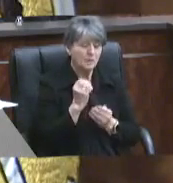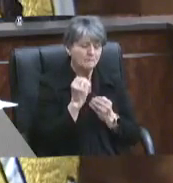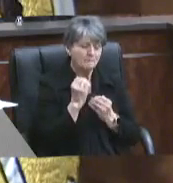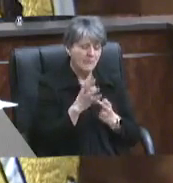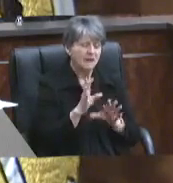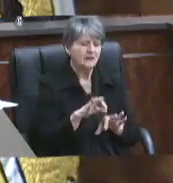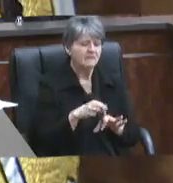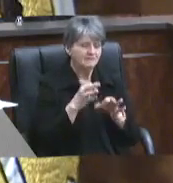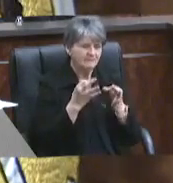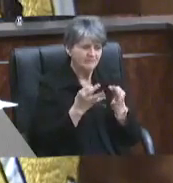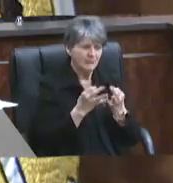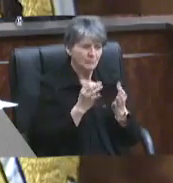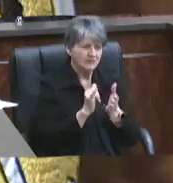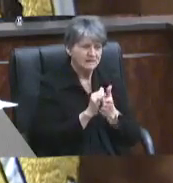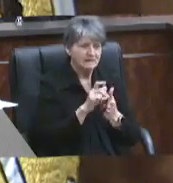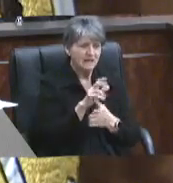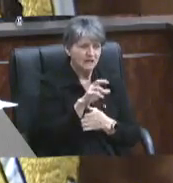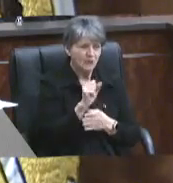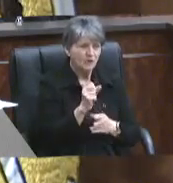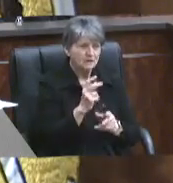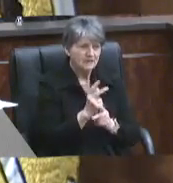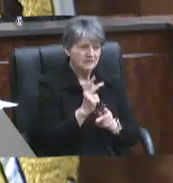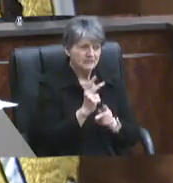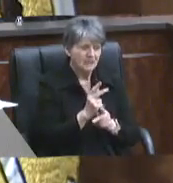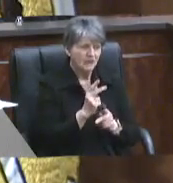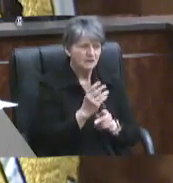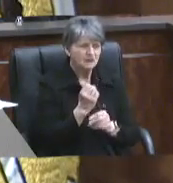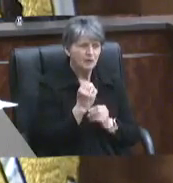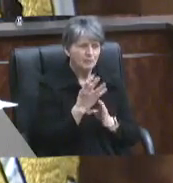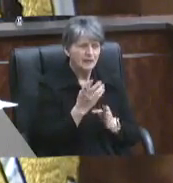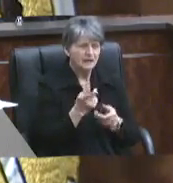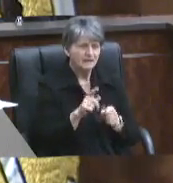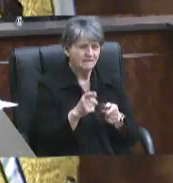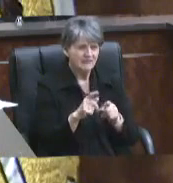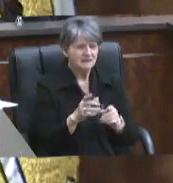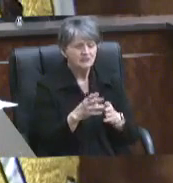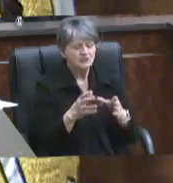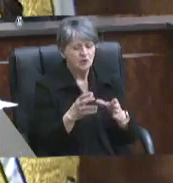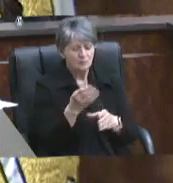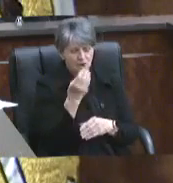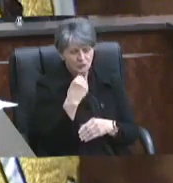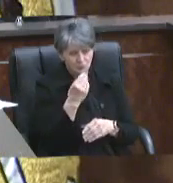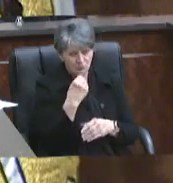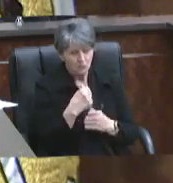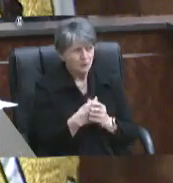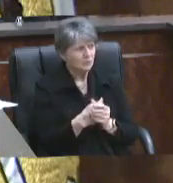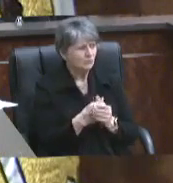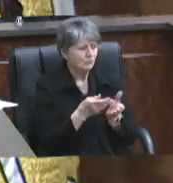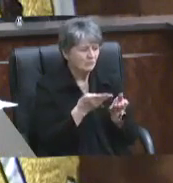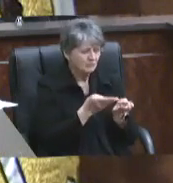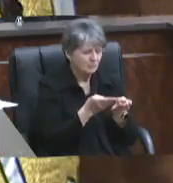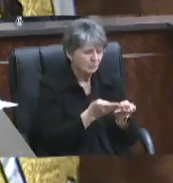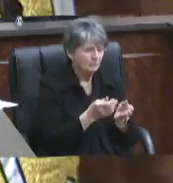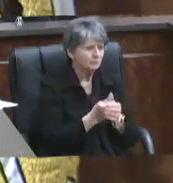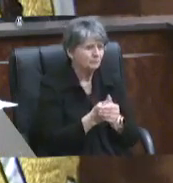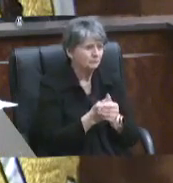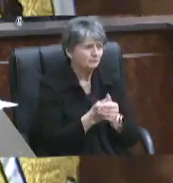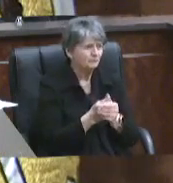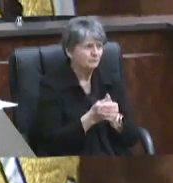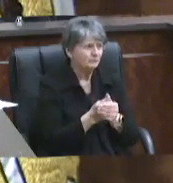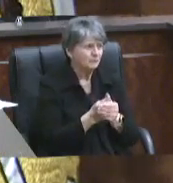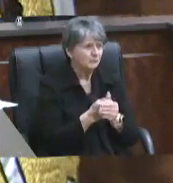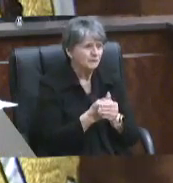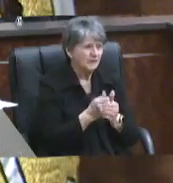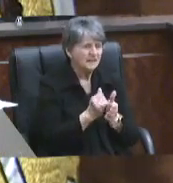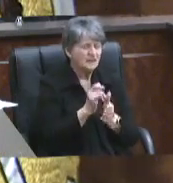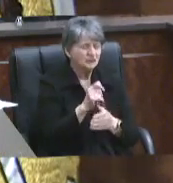families that Lars takes care of, and so many events and so much food that it shouldn't even exist in